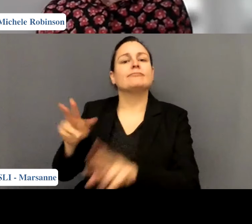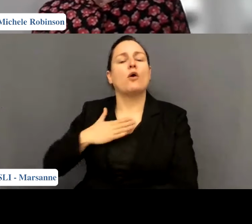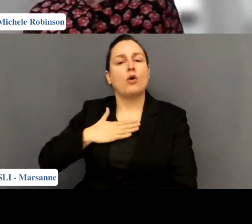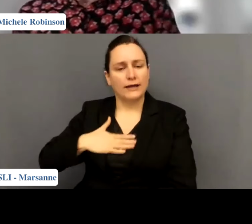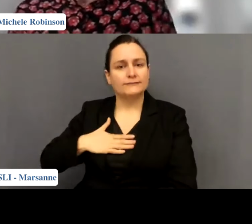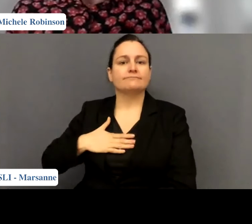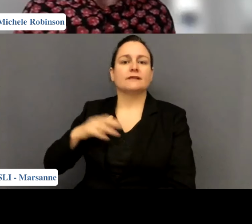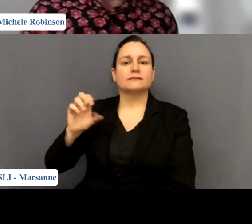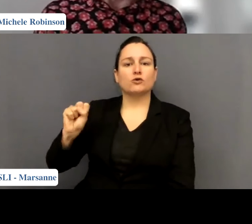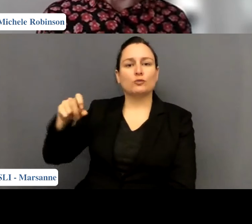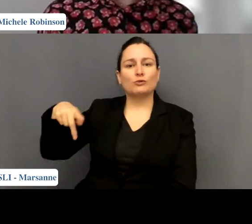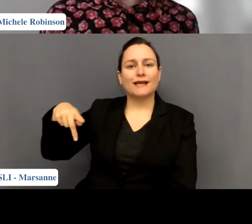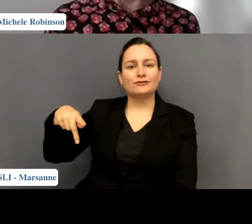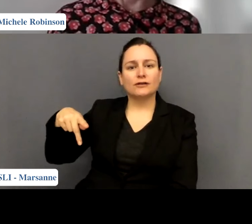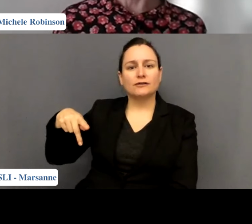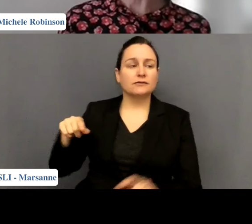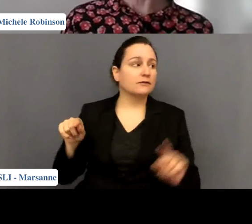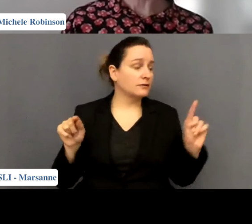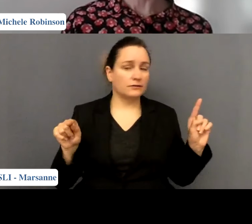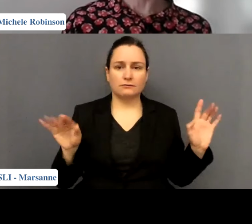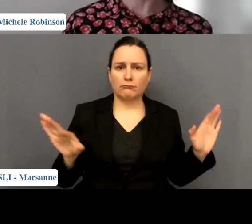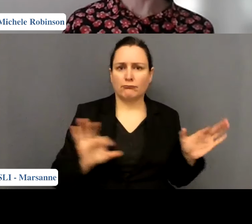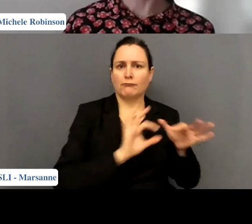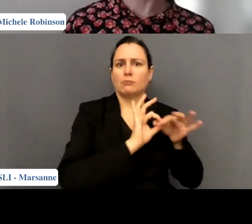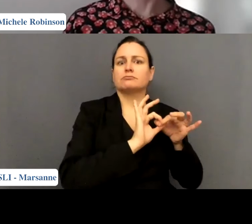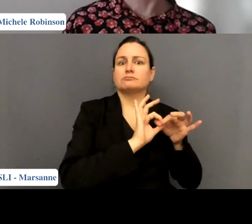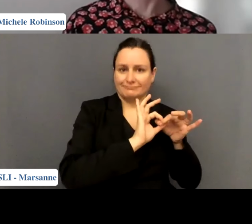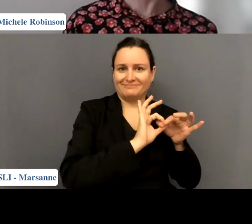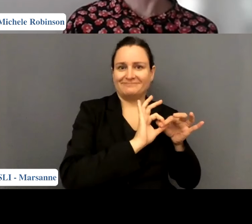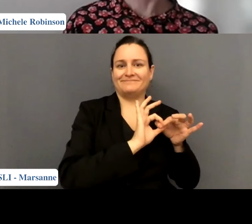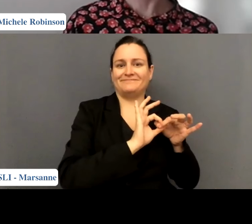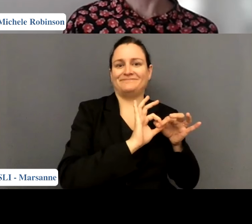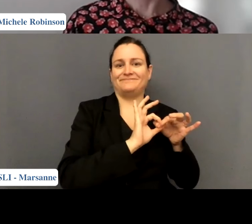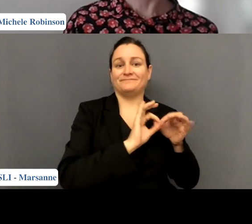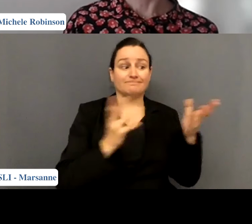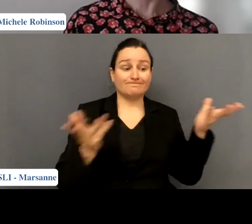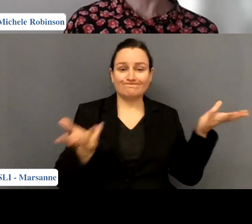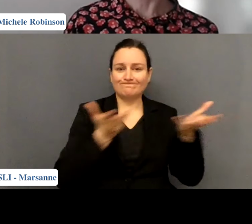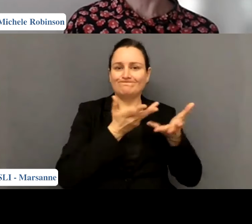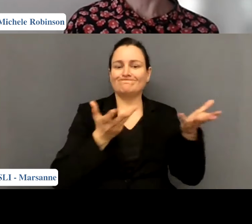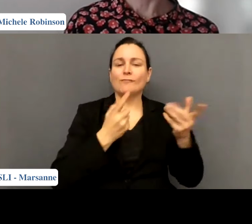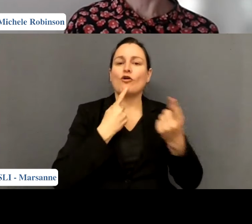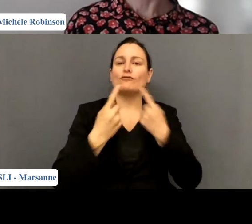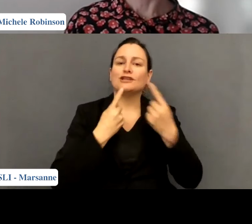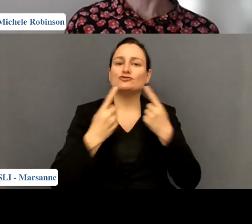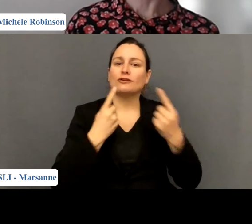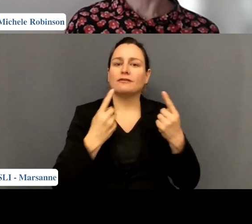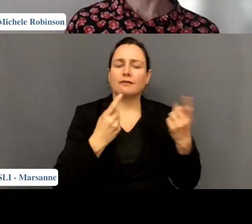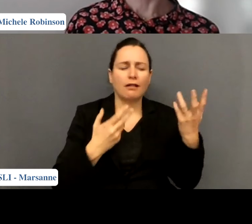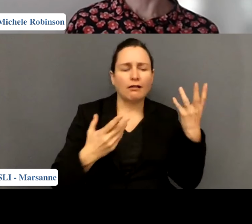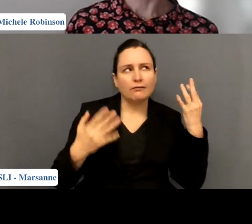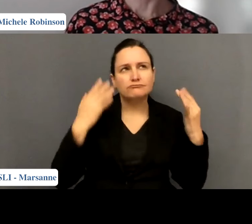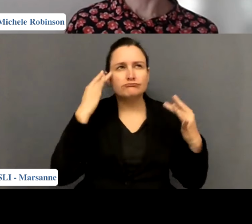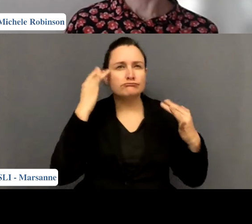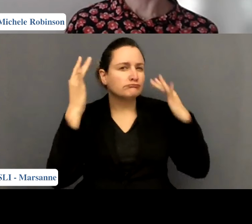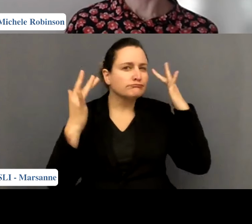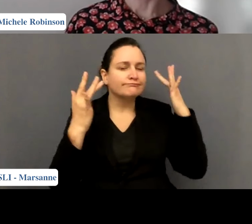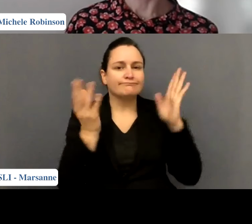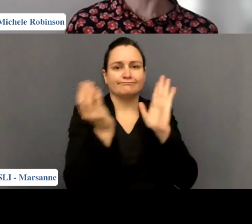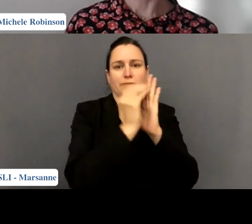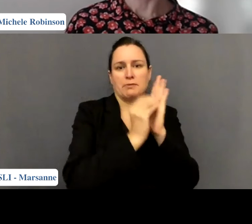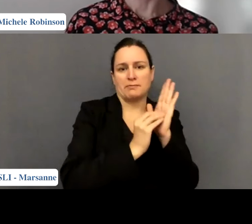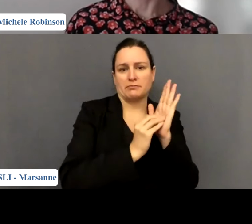that just is a key entry point for getting conversations started, and thinking about allocation of